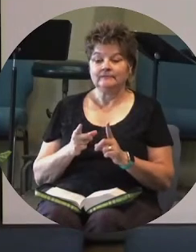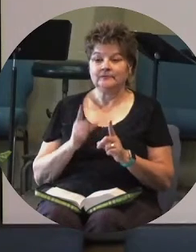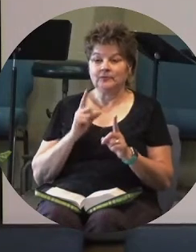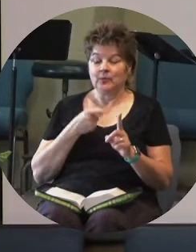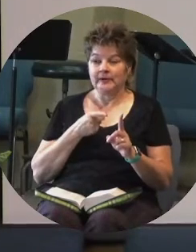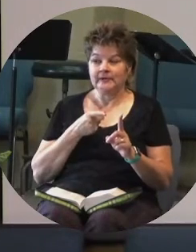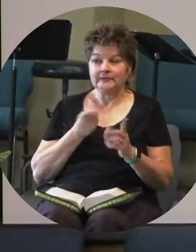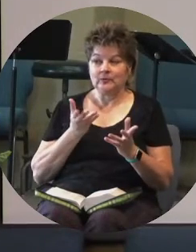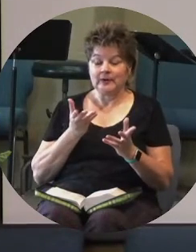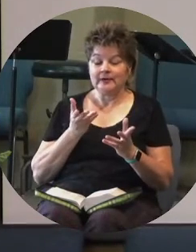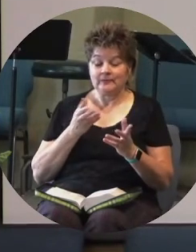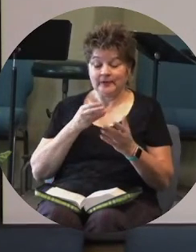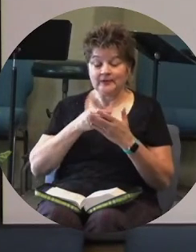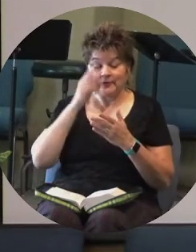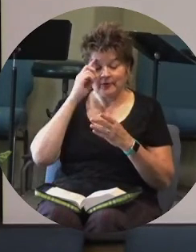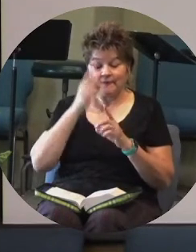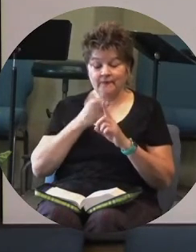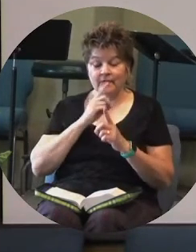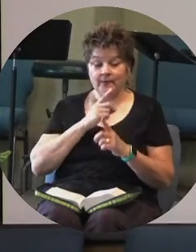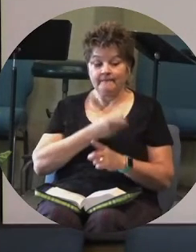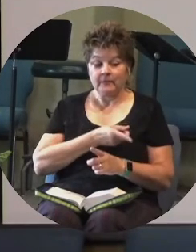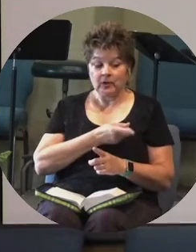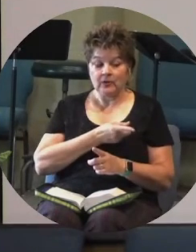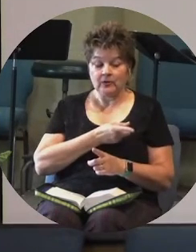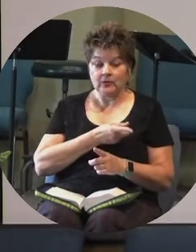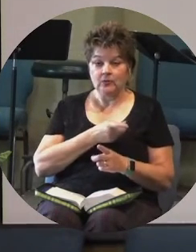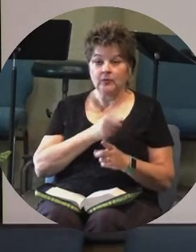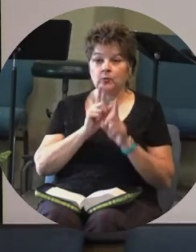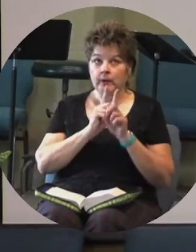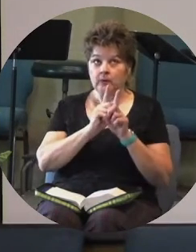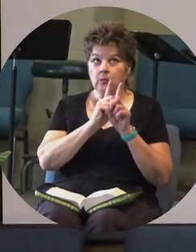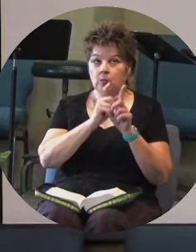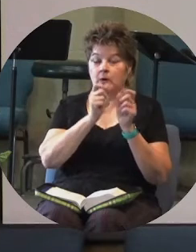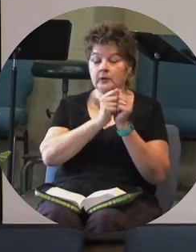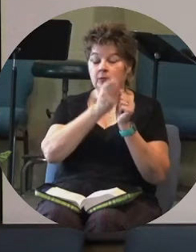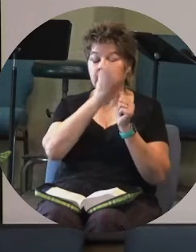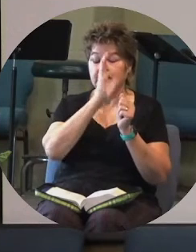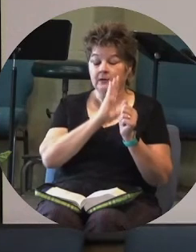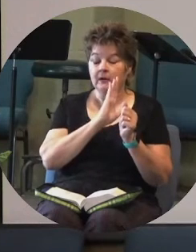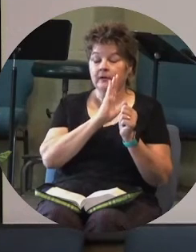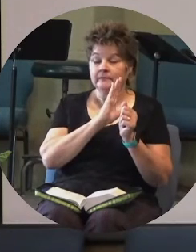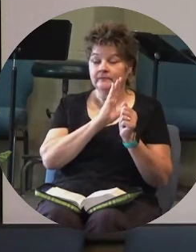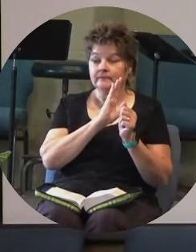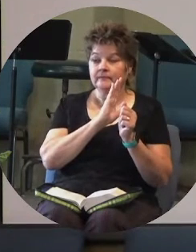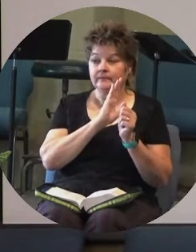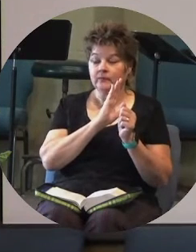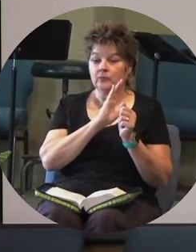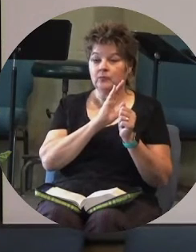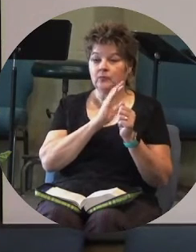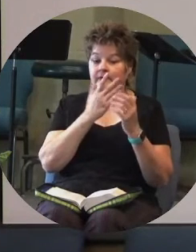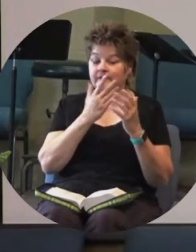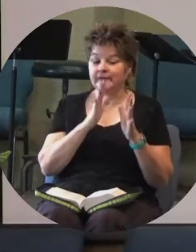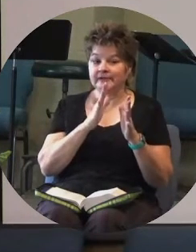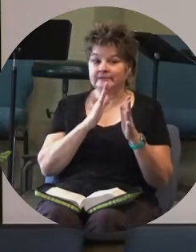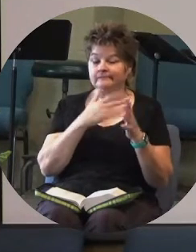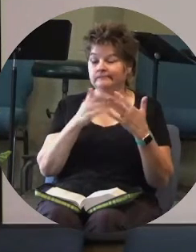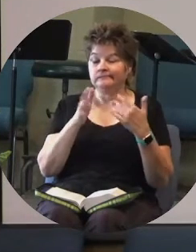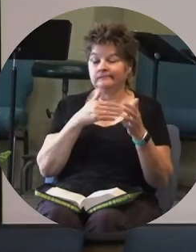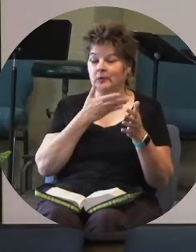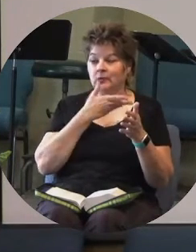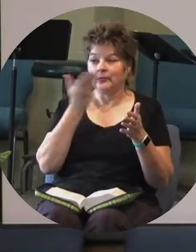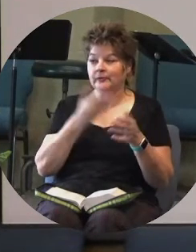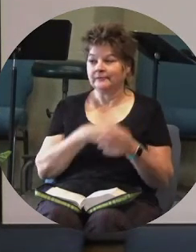and this is what we learn from Paul, is when we walk with God, when it's all said and done, it doesn't matter.